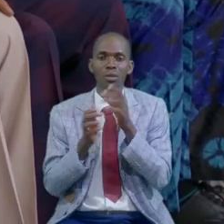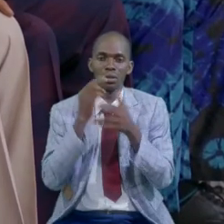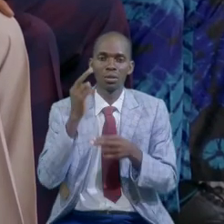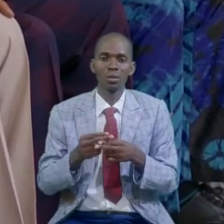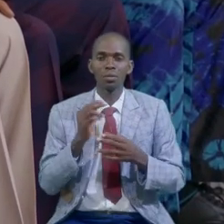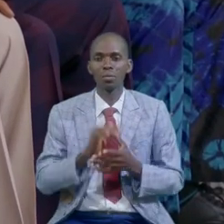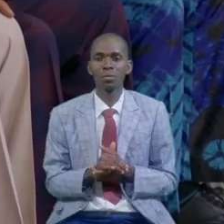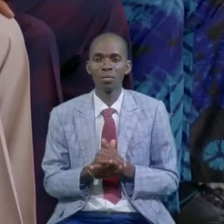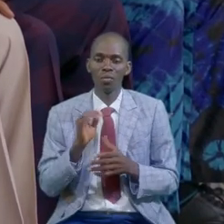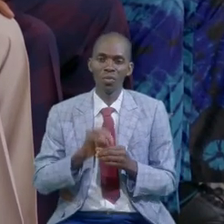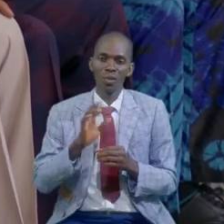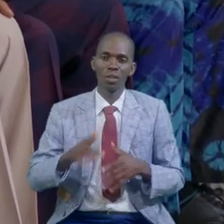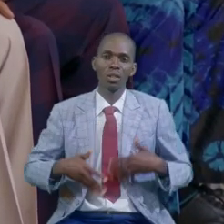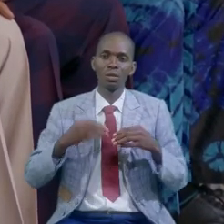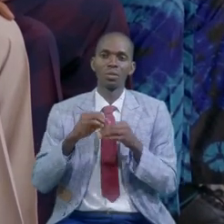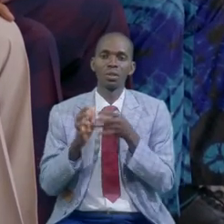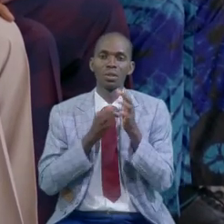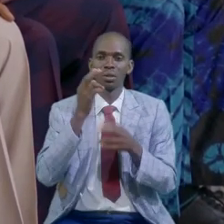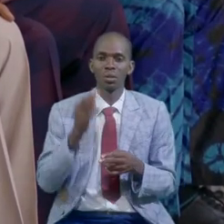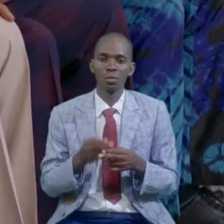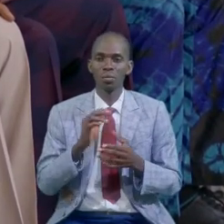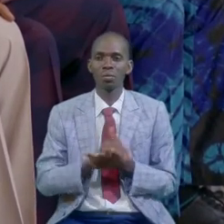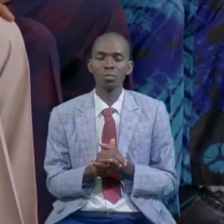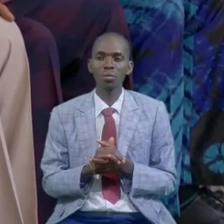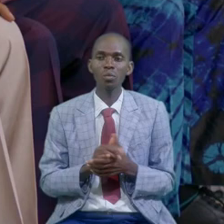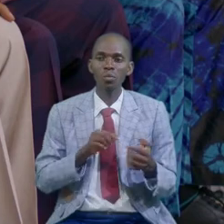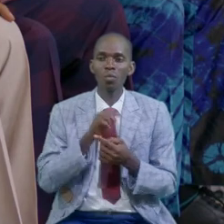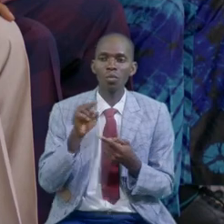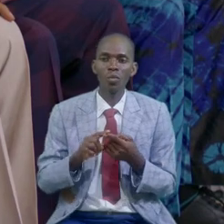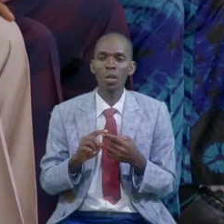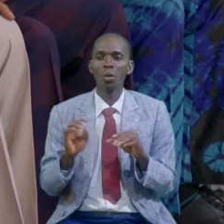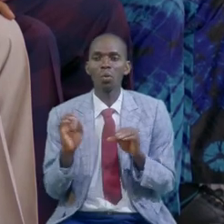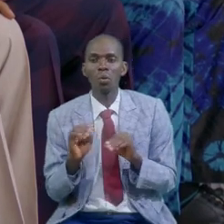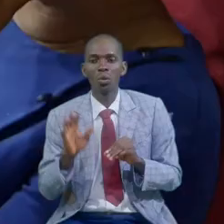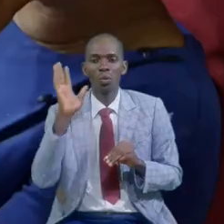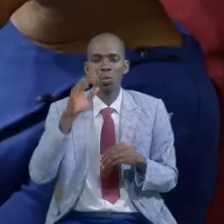In your life. Where nothing will jolt you.